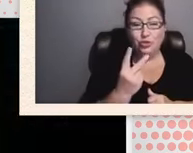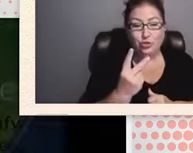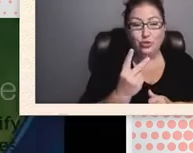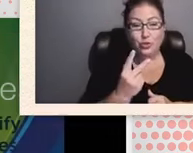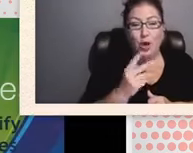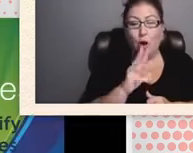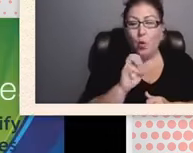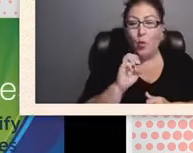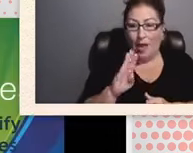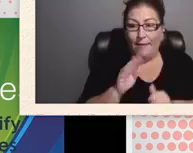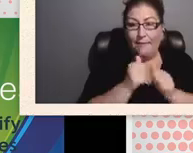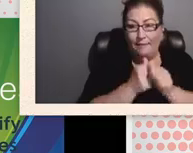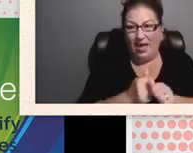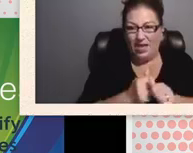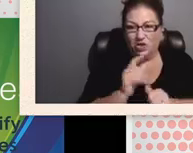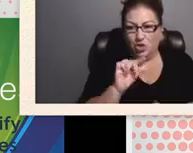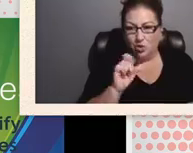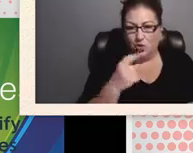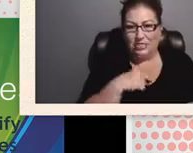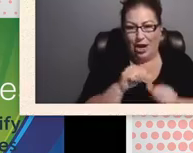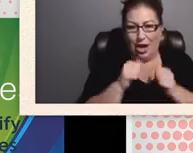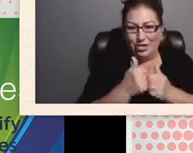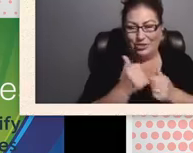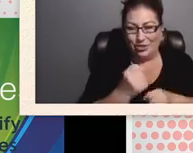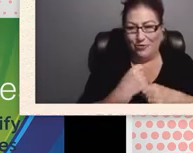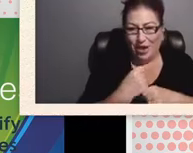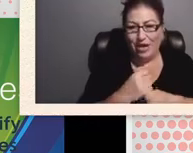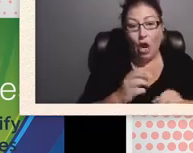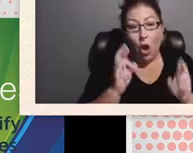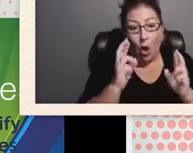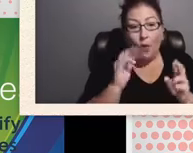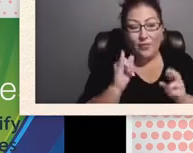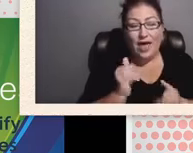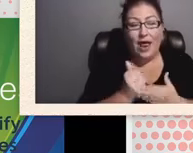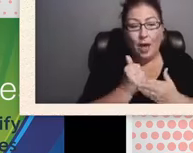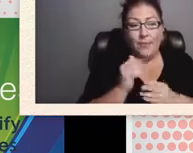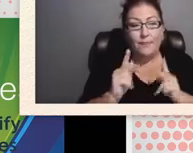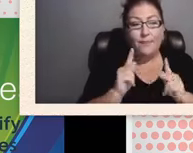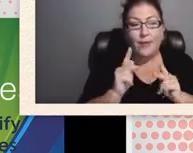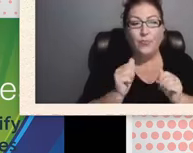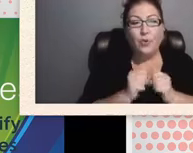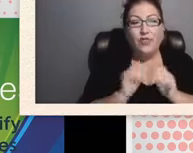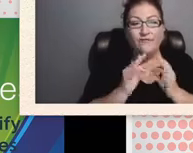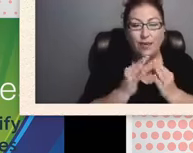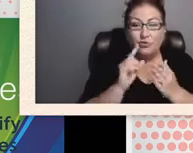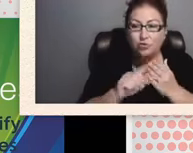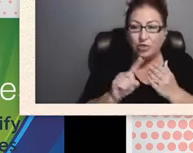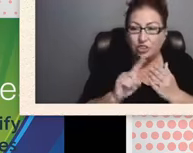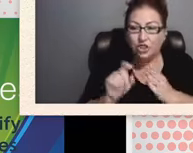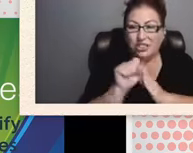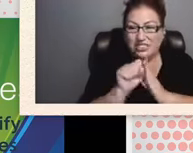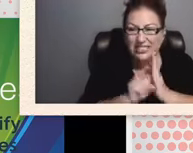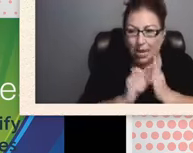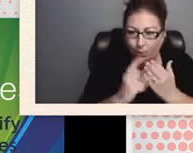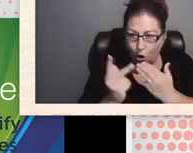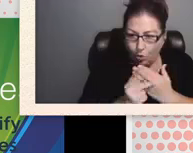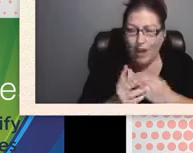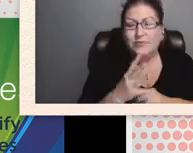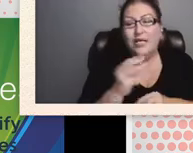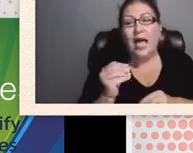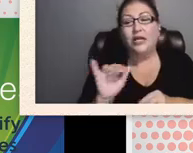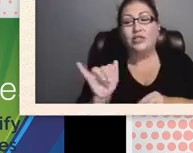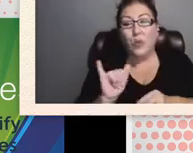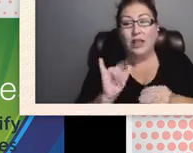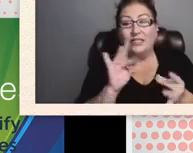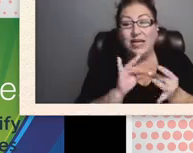our agency created in hopes of helping individuals and families with researching state programs, as well as connect them with